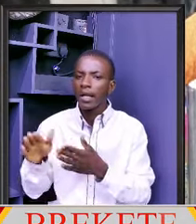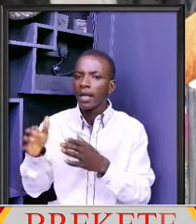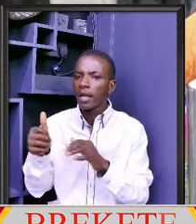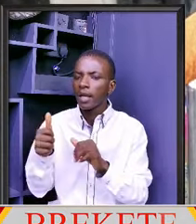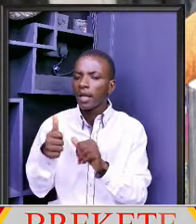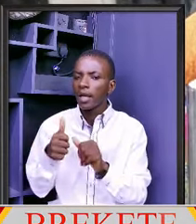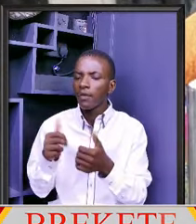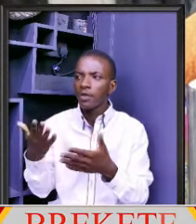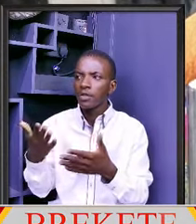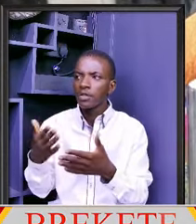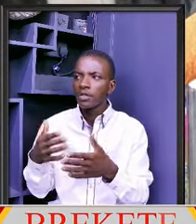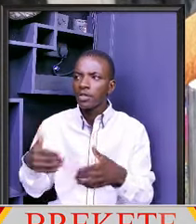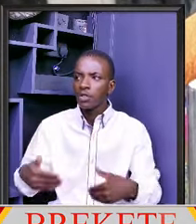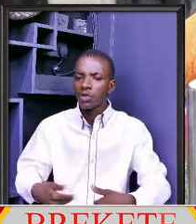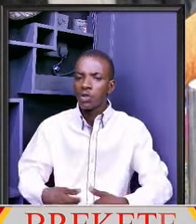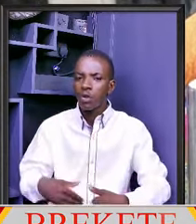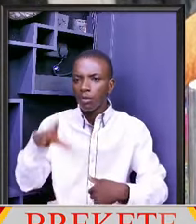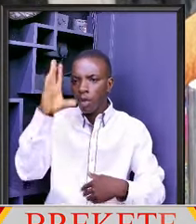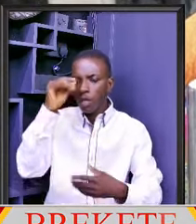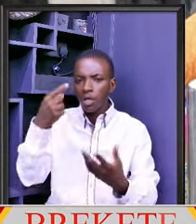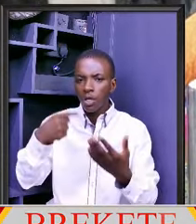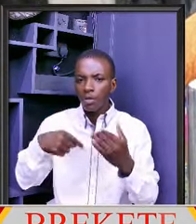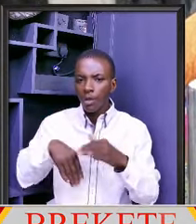that this young man came in.